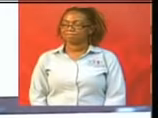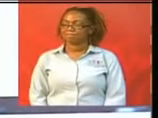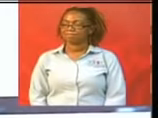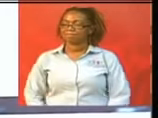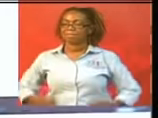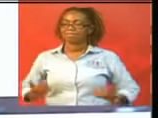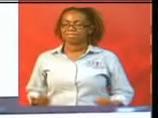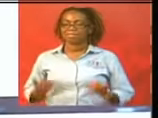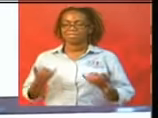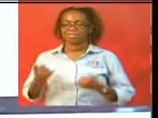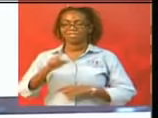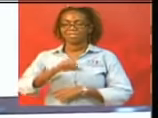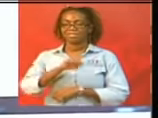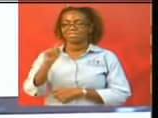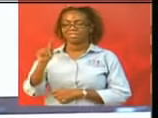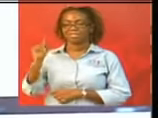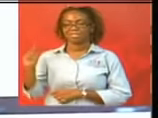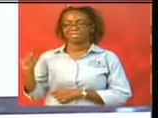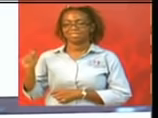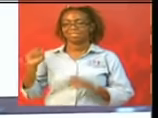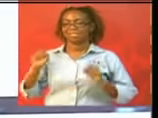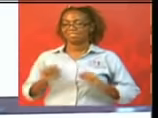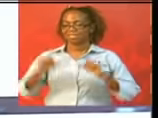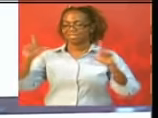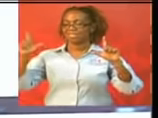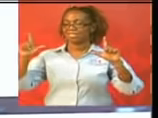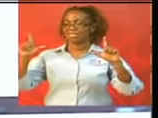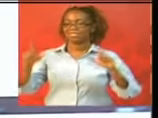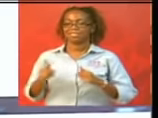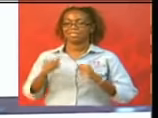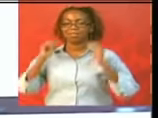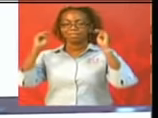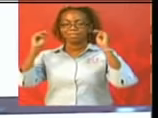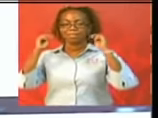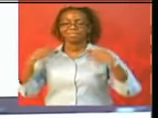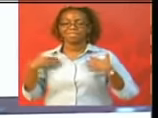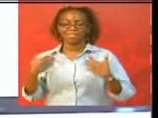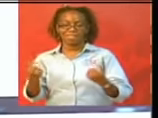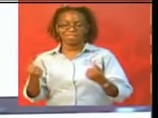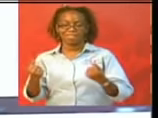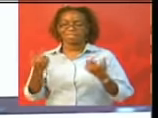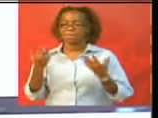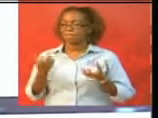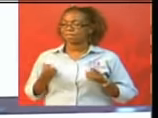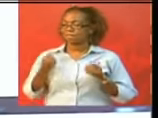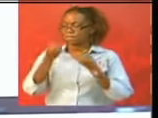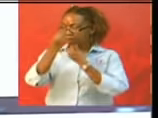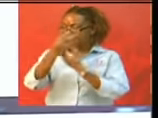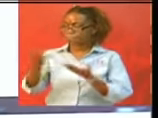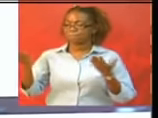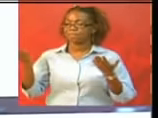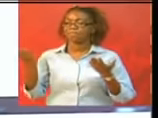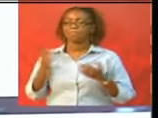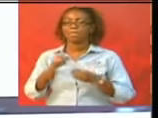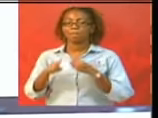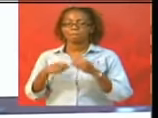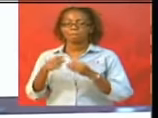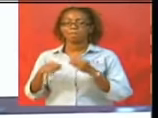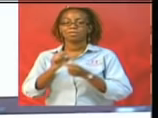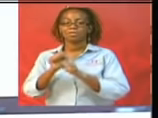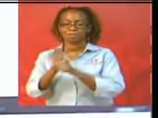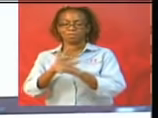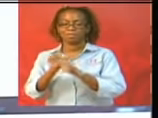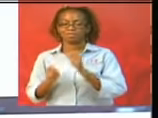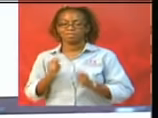This is TTT Live. I'm DK Rosta. The Ministry of Health is giving an update on the status of COVID-19 in Trinidad and Tobago.